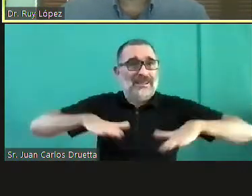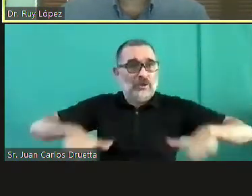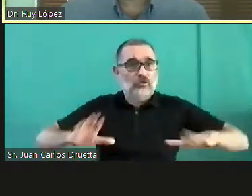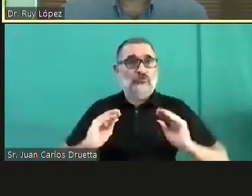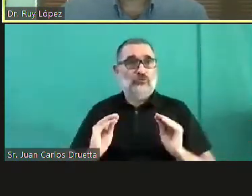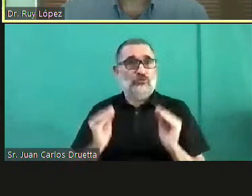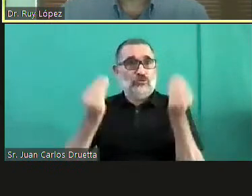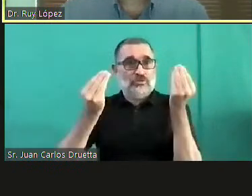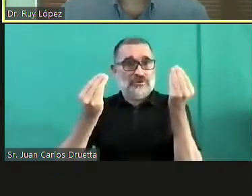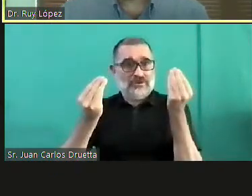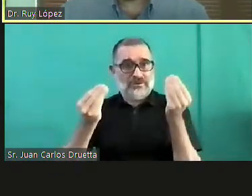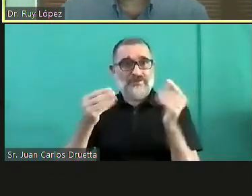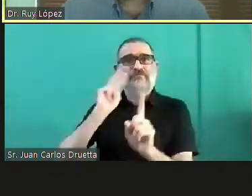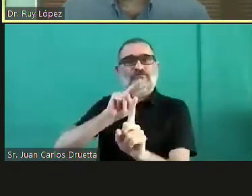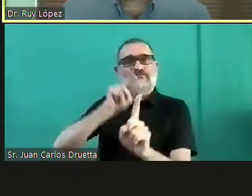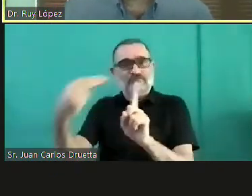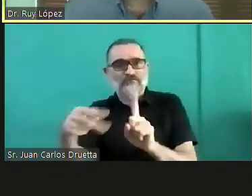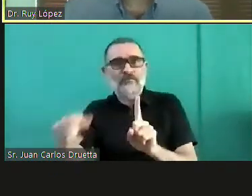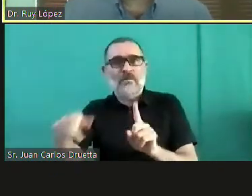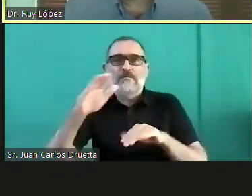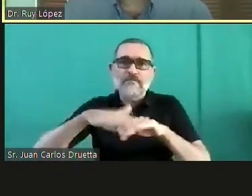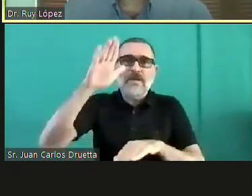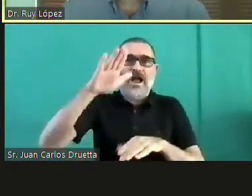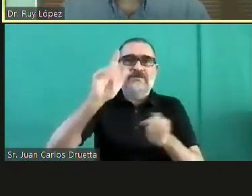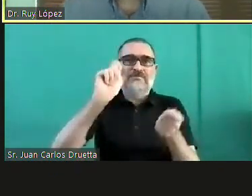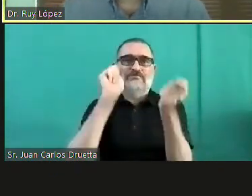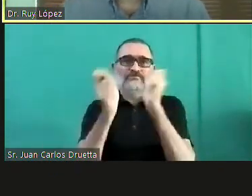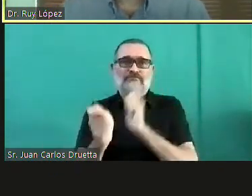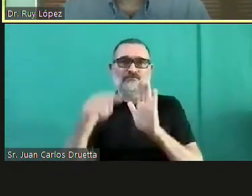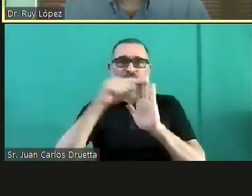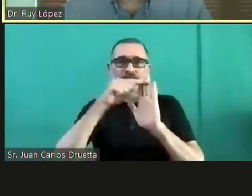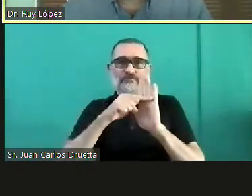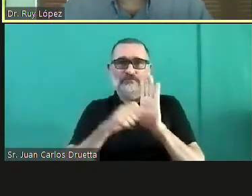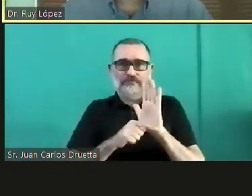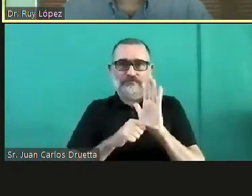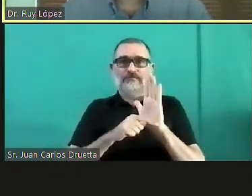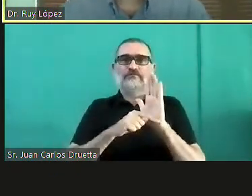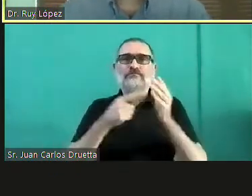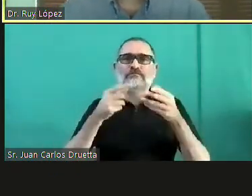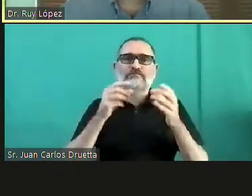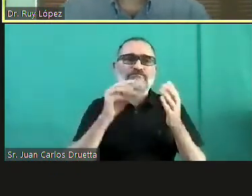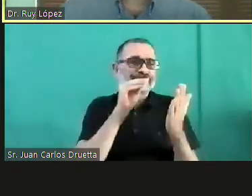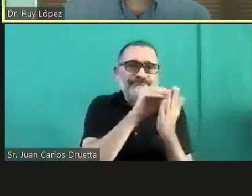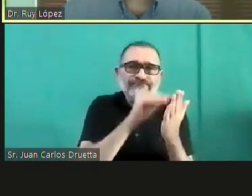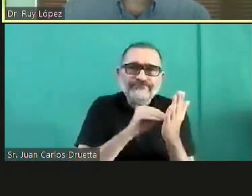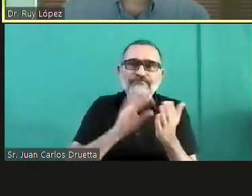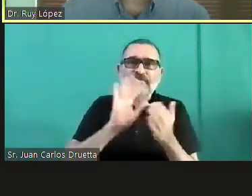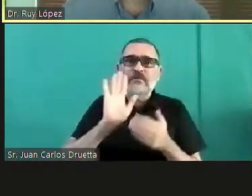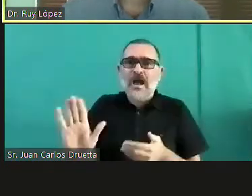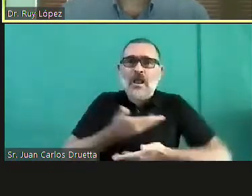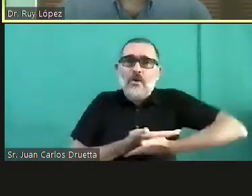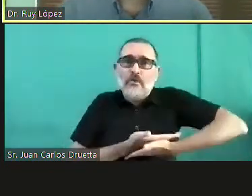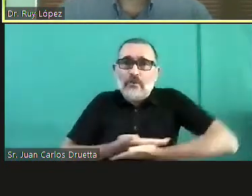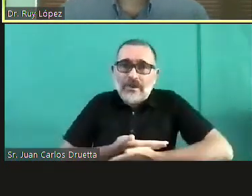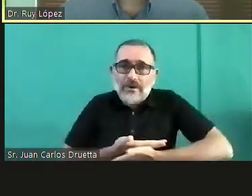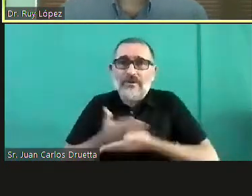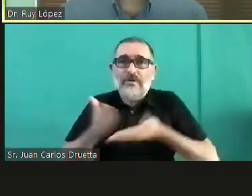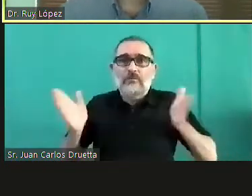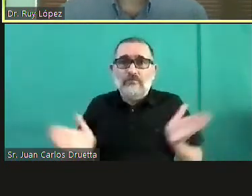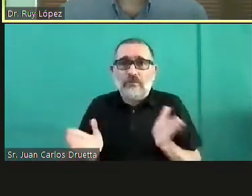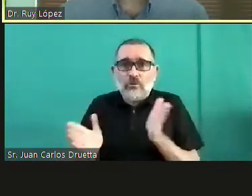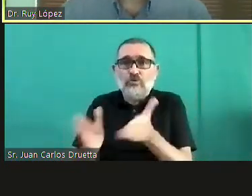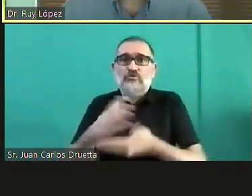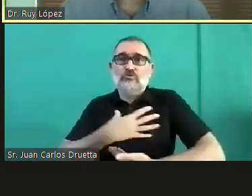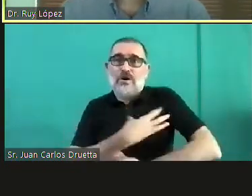pandemic. The schools have been closed down for more than a year. So we want people to come back to school and